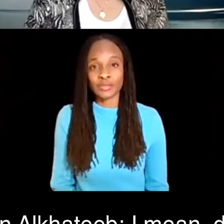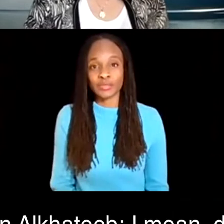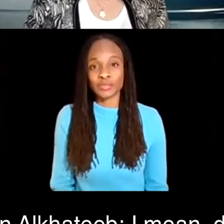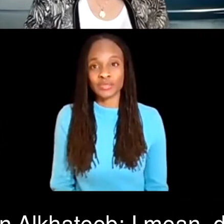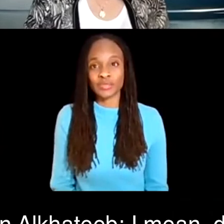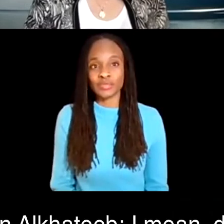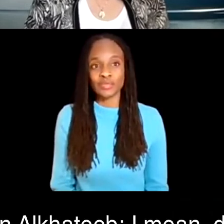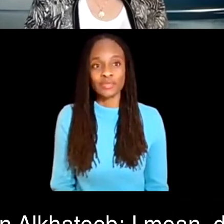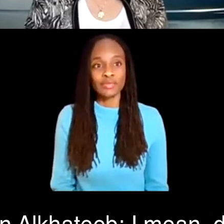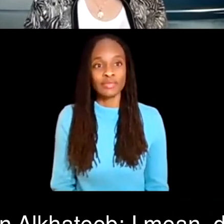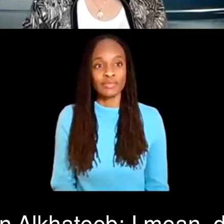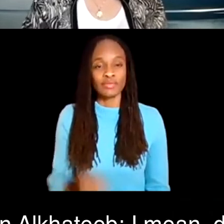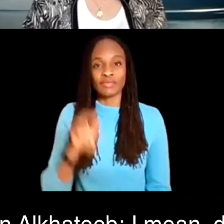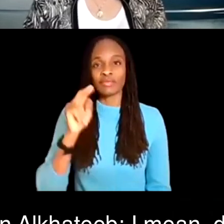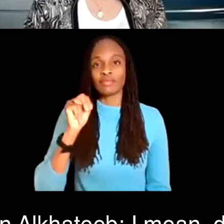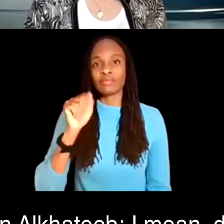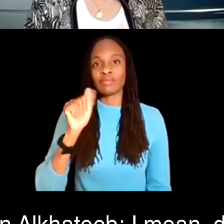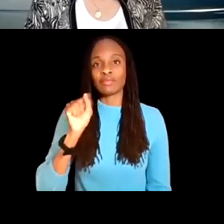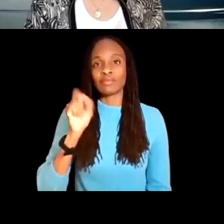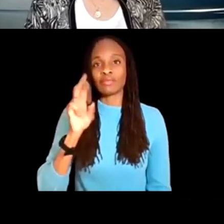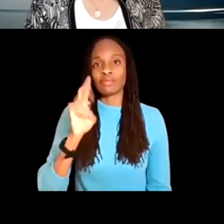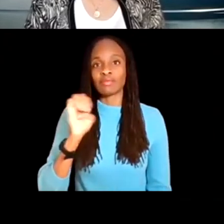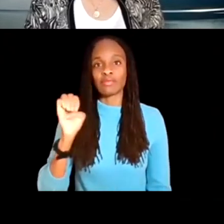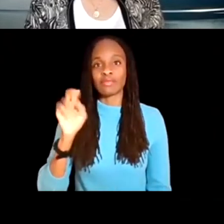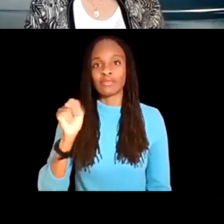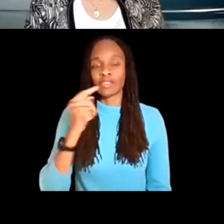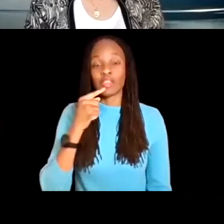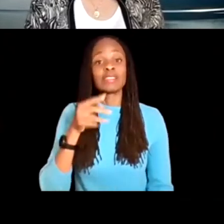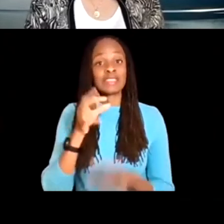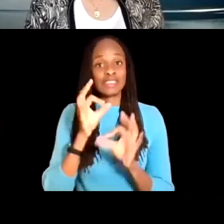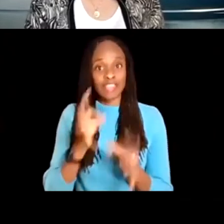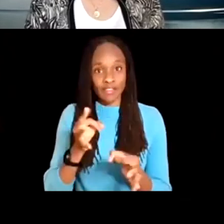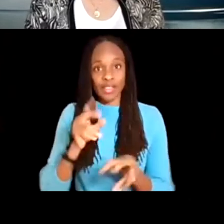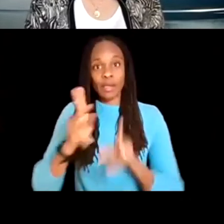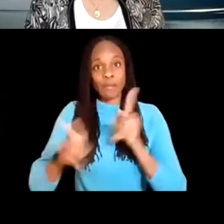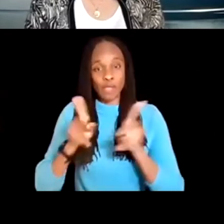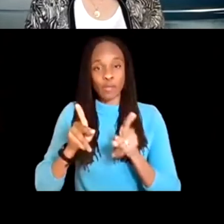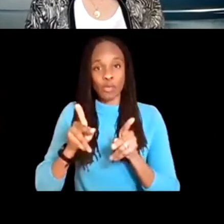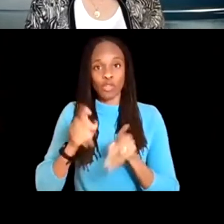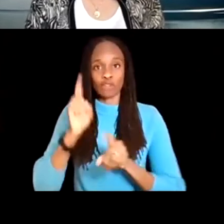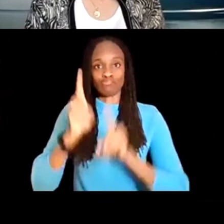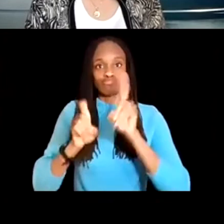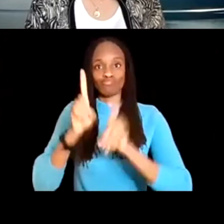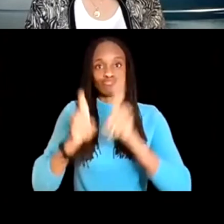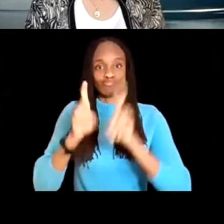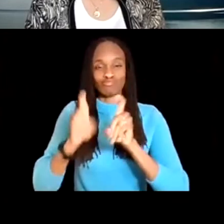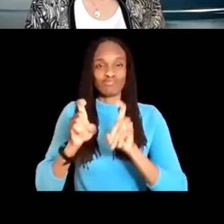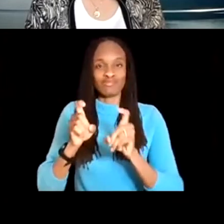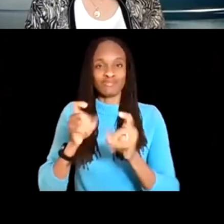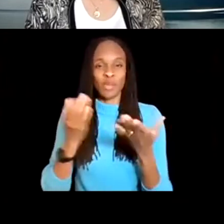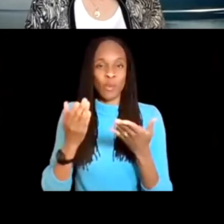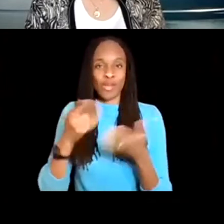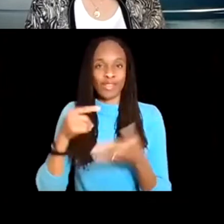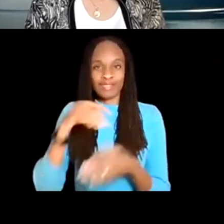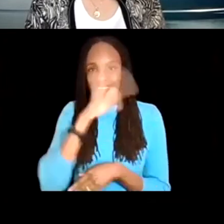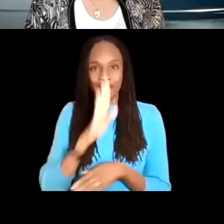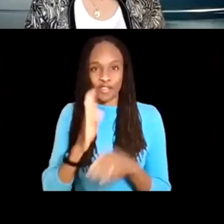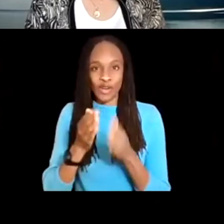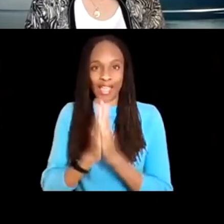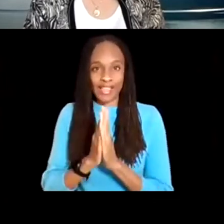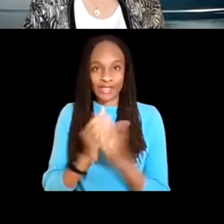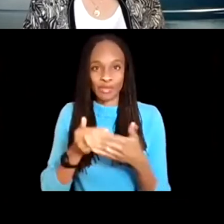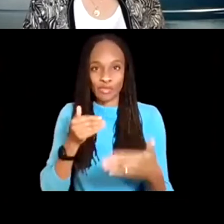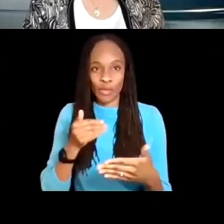I mean, definitely people are asking questions they've never asked before. This idea that we all have to have, you